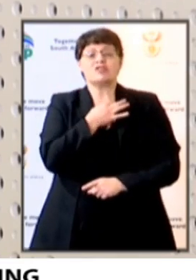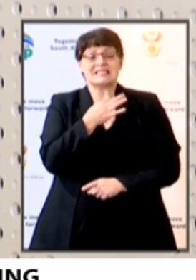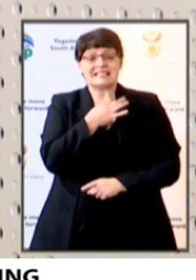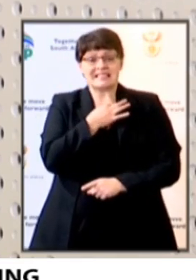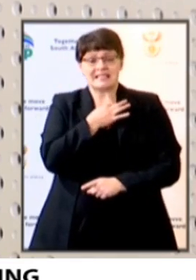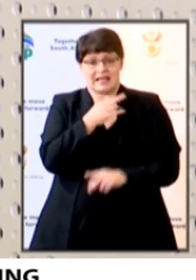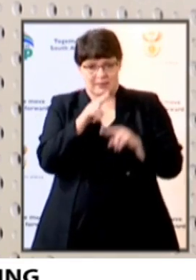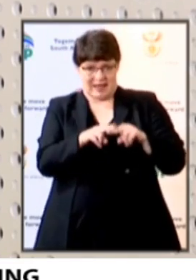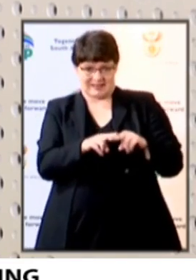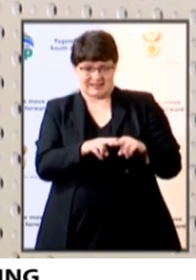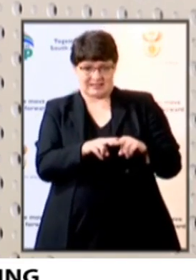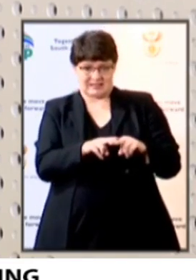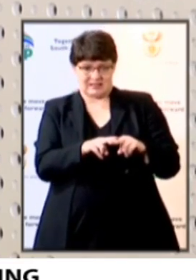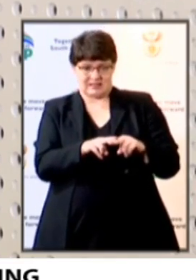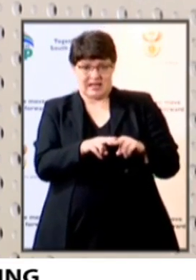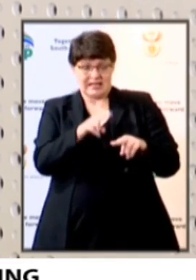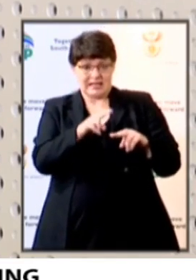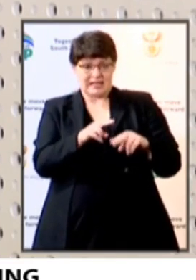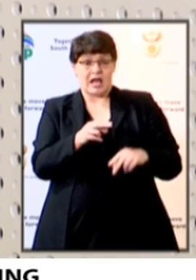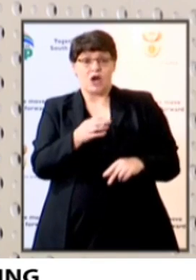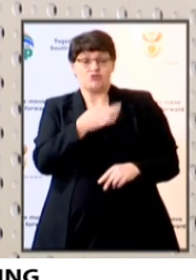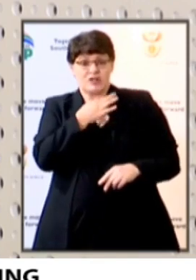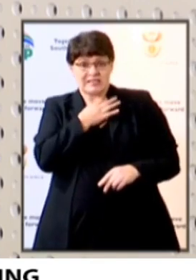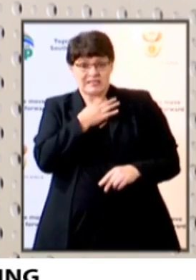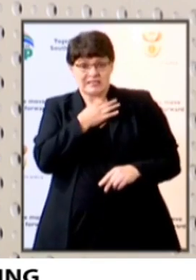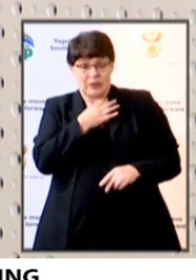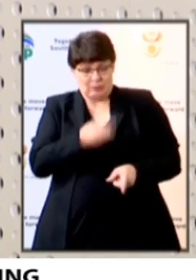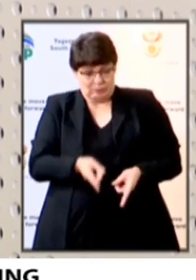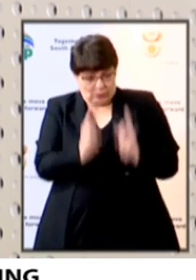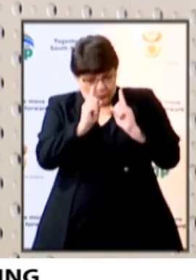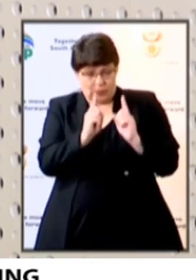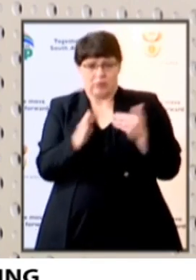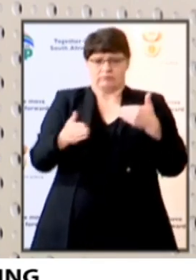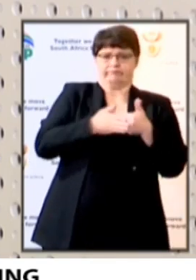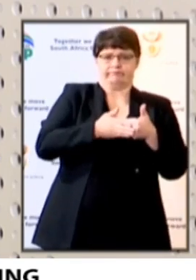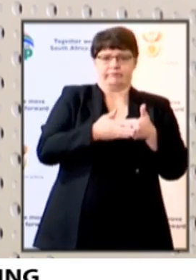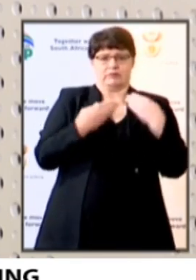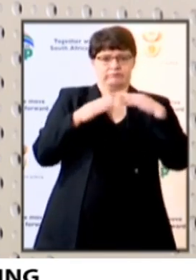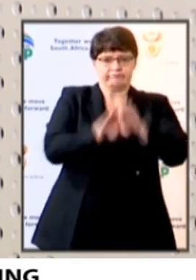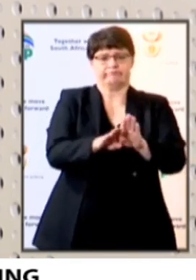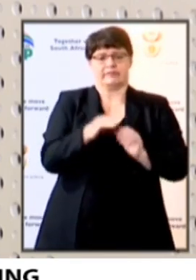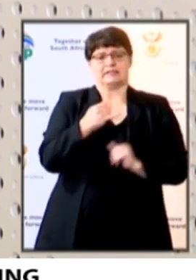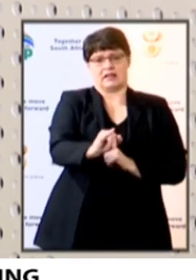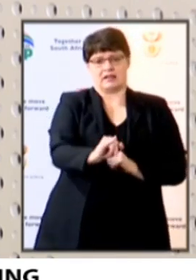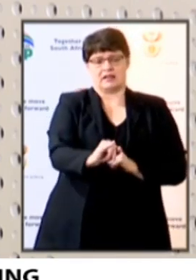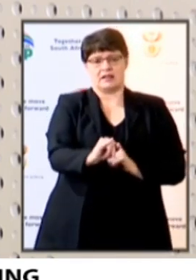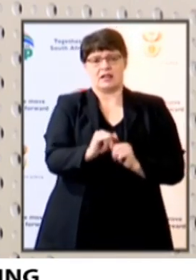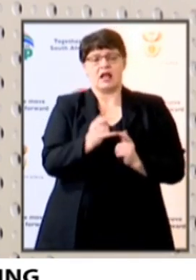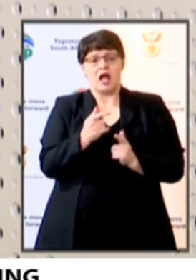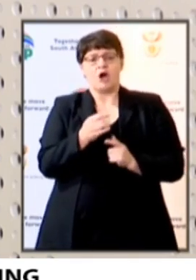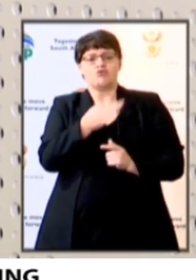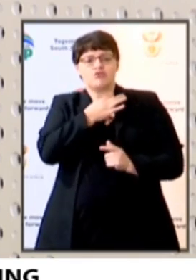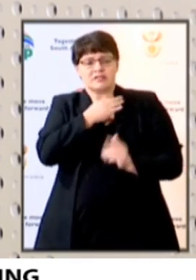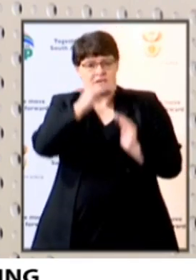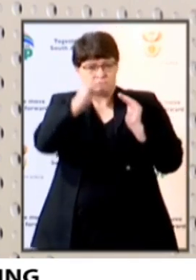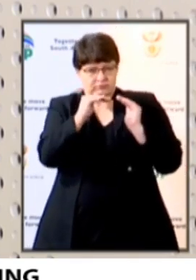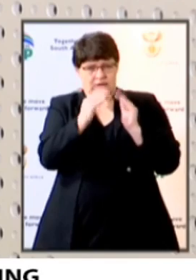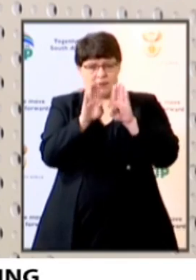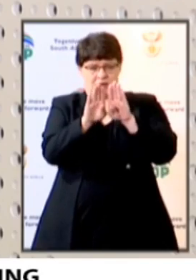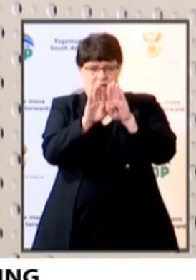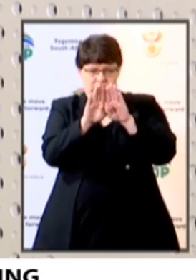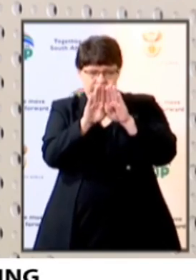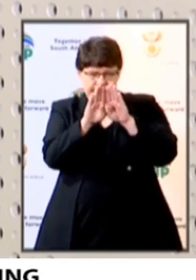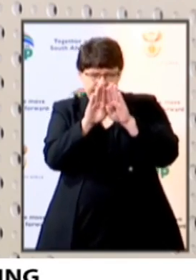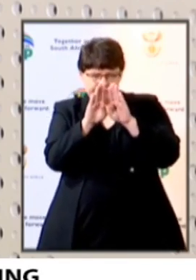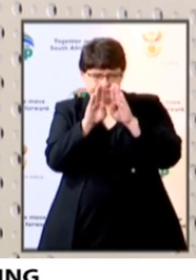approach. It's not just lifting the lockdown. But because we need the economy to